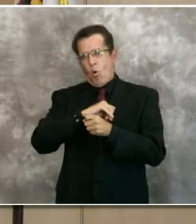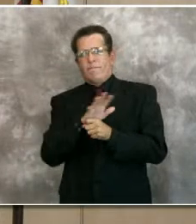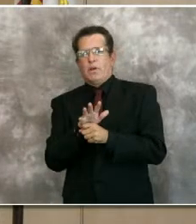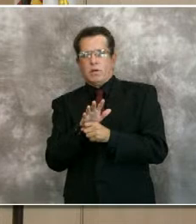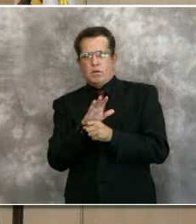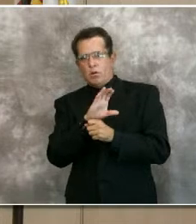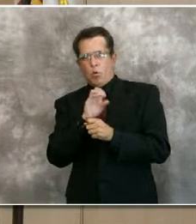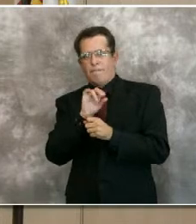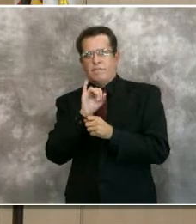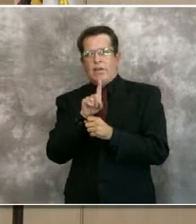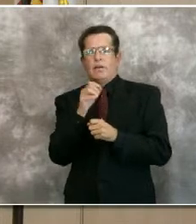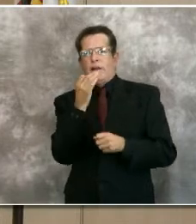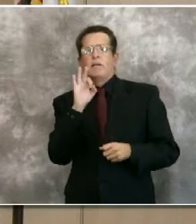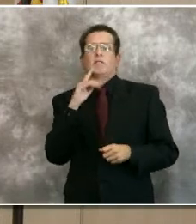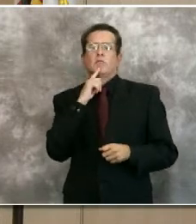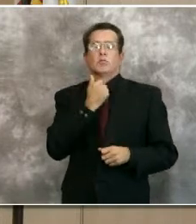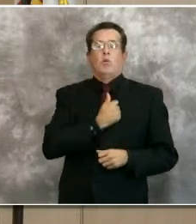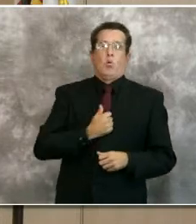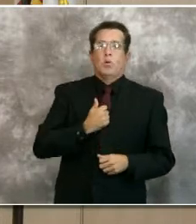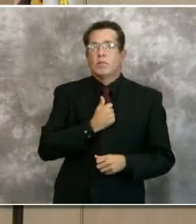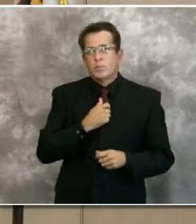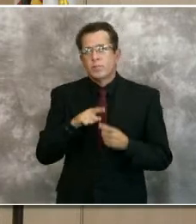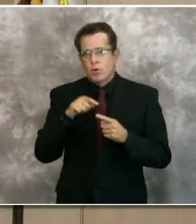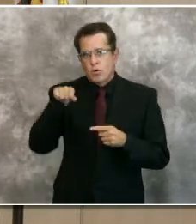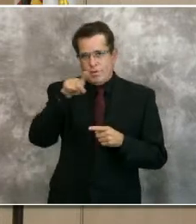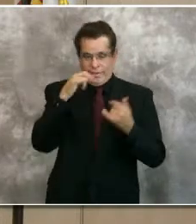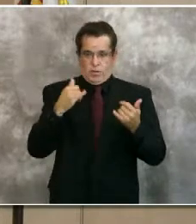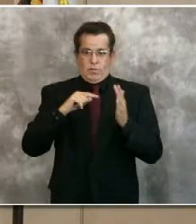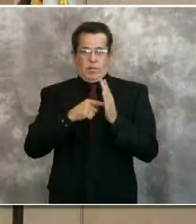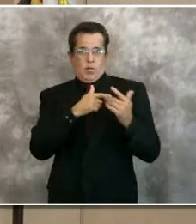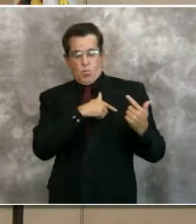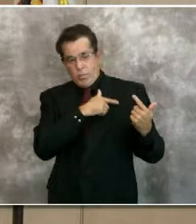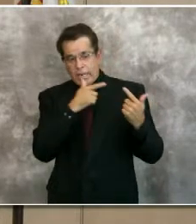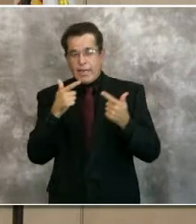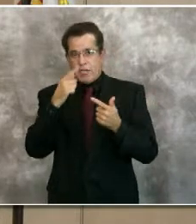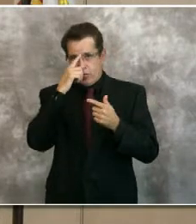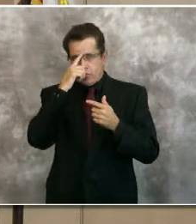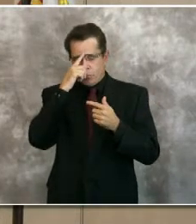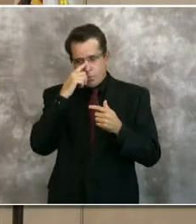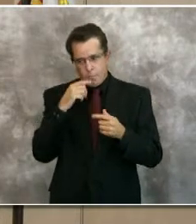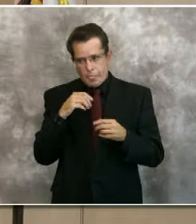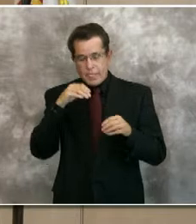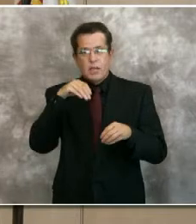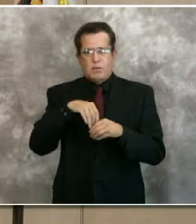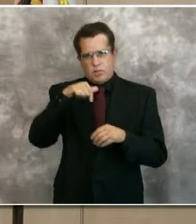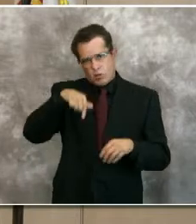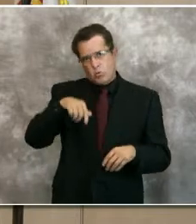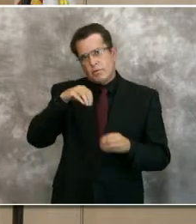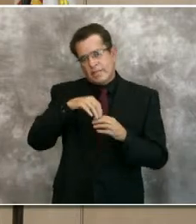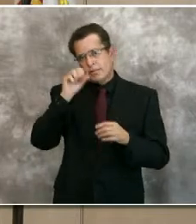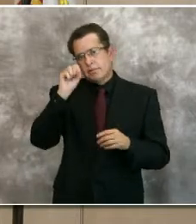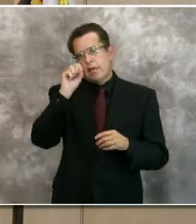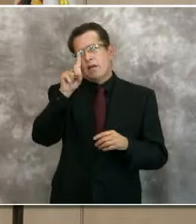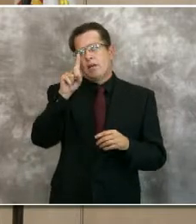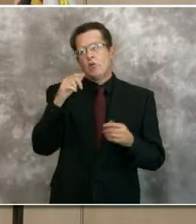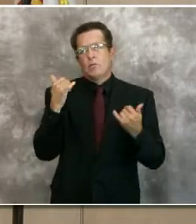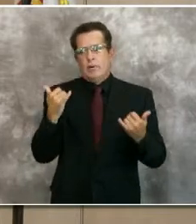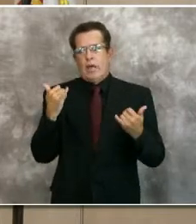COVID-19. Now, since the beginning of the COVID-19 epidemic in San Diego County, there have been